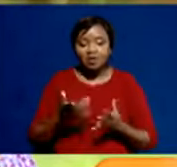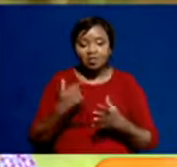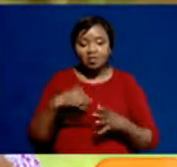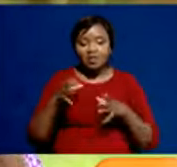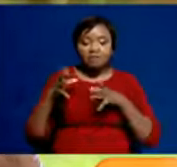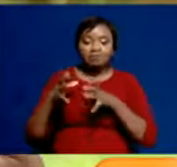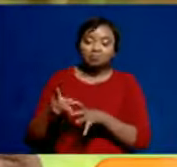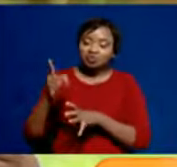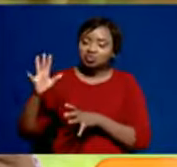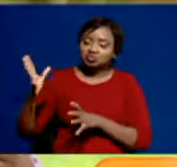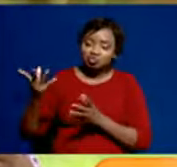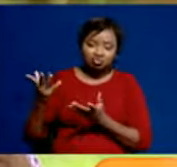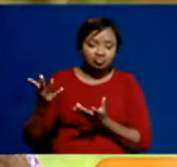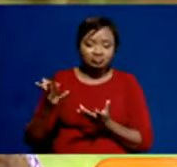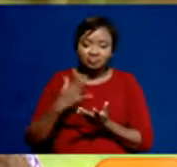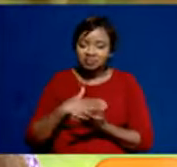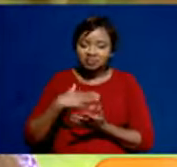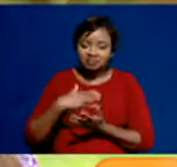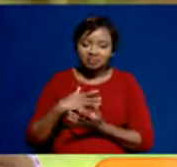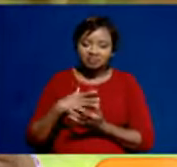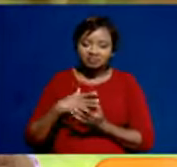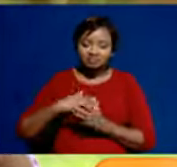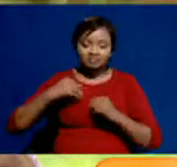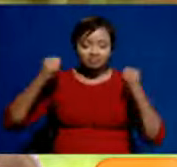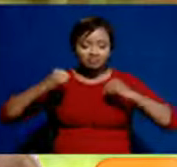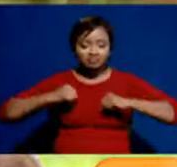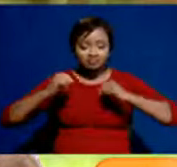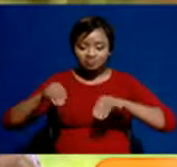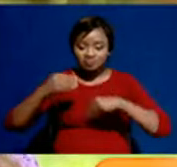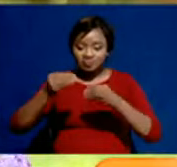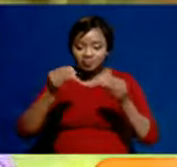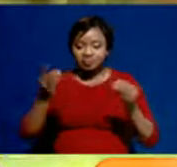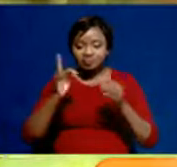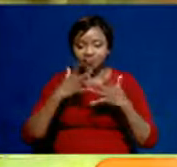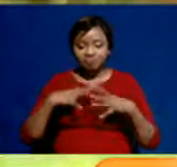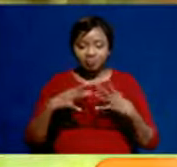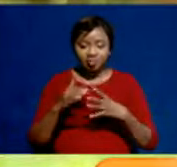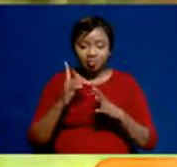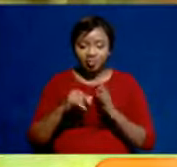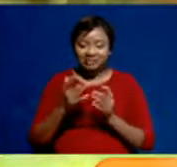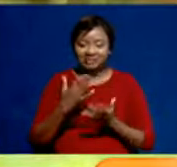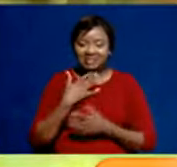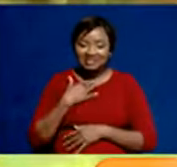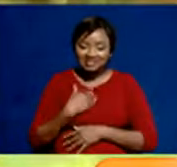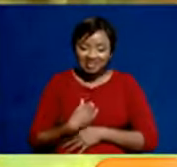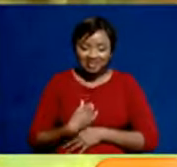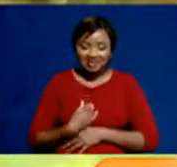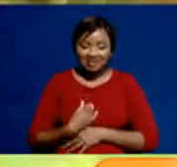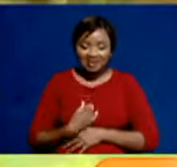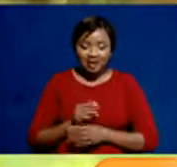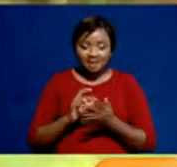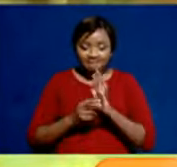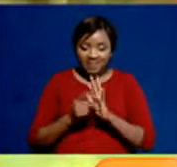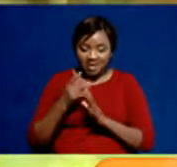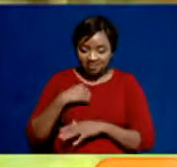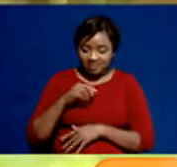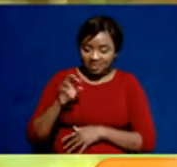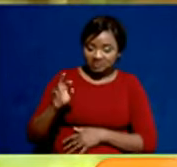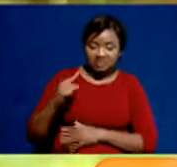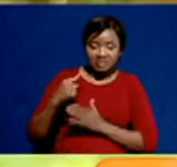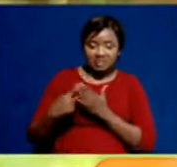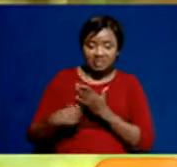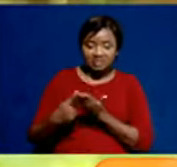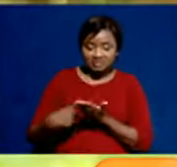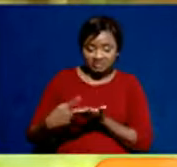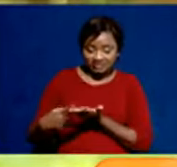to give concessions, what the people want. So the failure of the talks from where I sit,